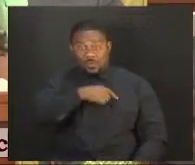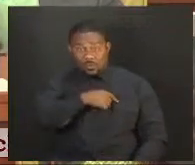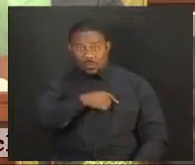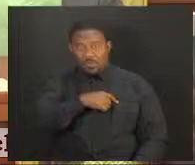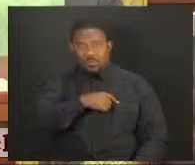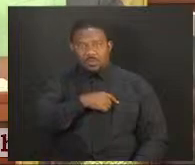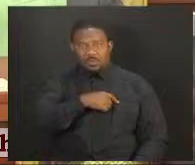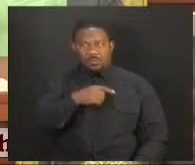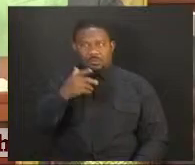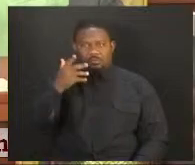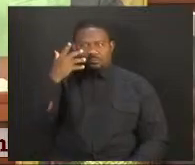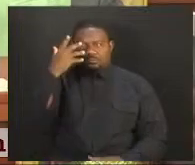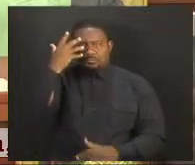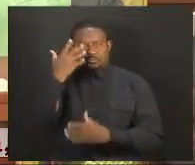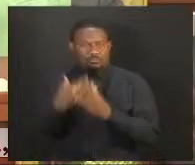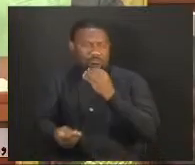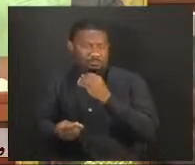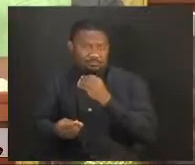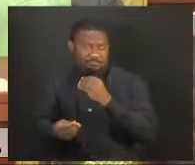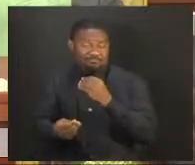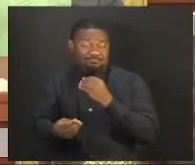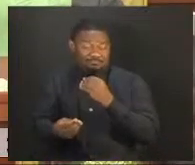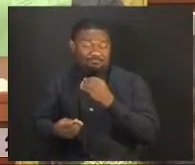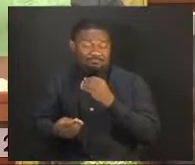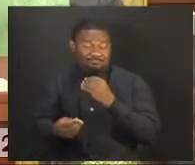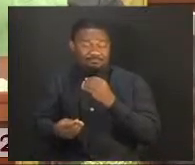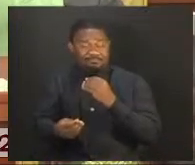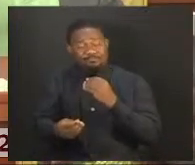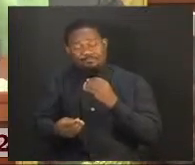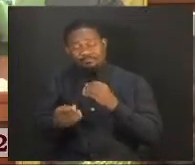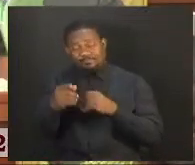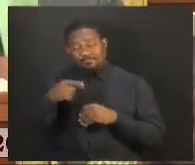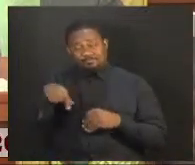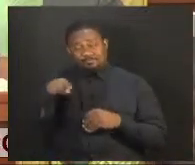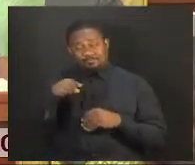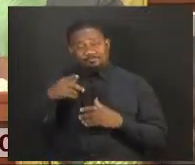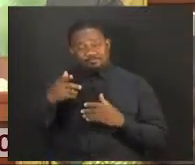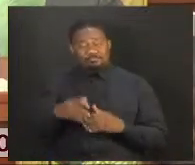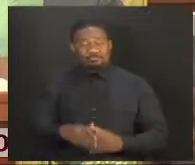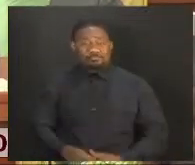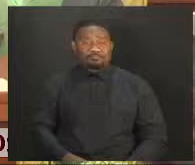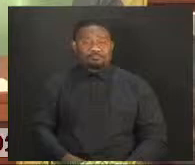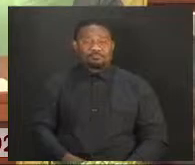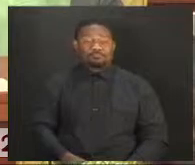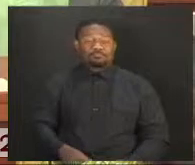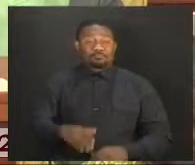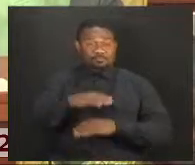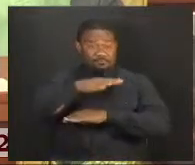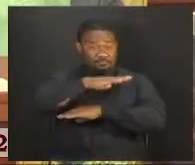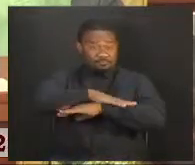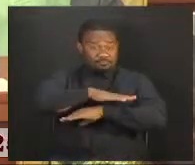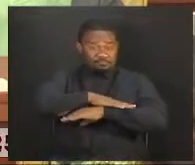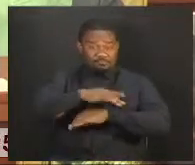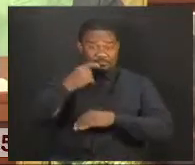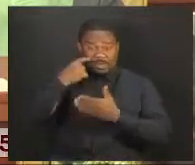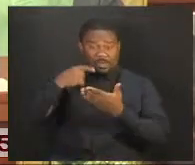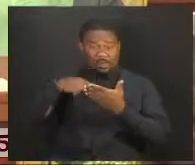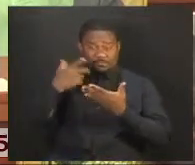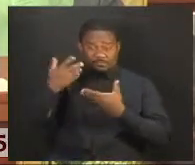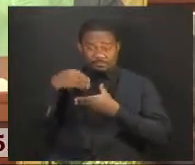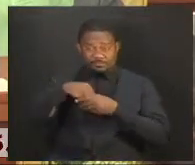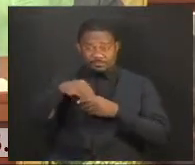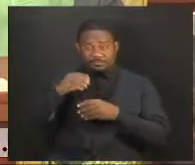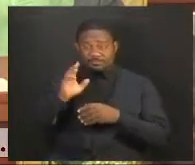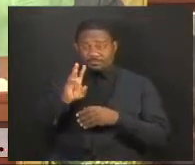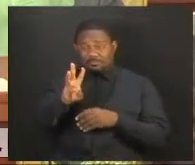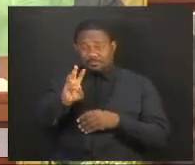at the projects. So, Mr. Speaker, the Hansard department the table should include we there.